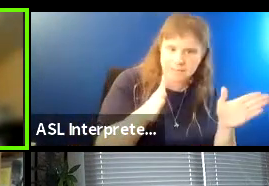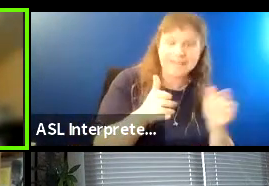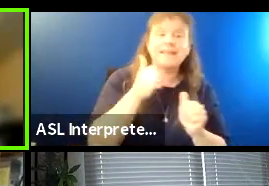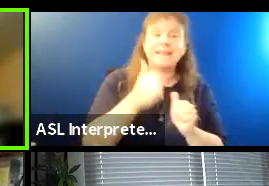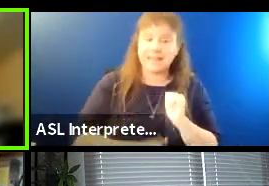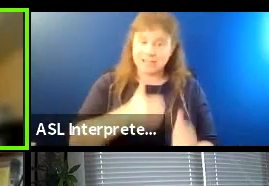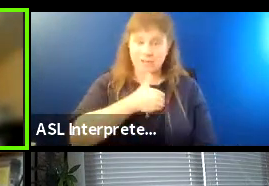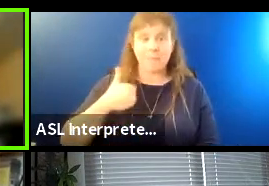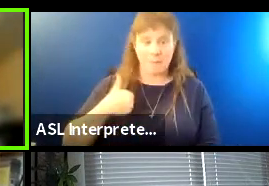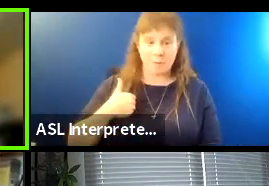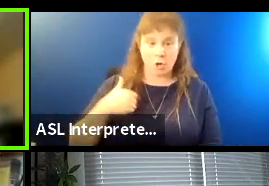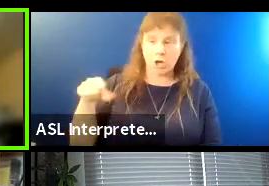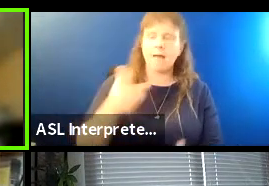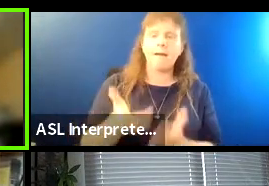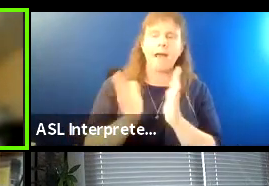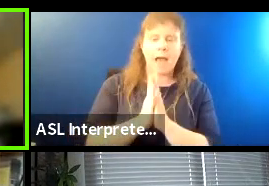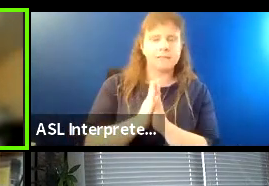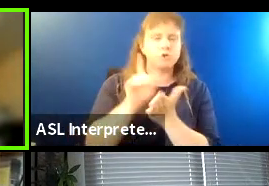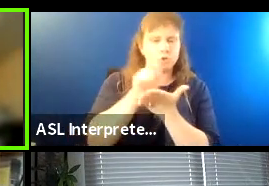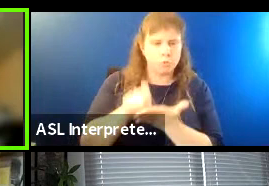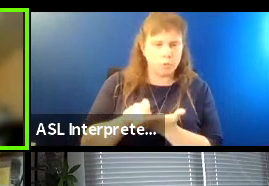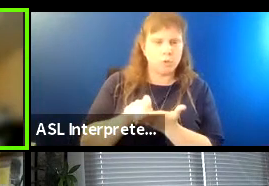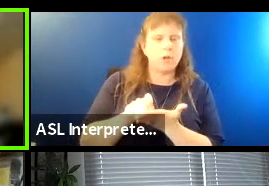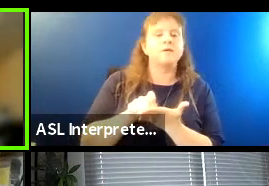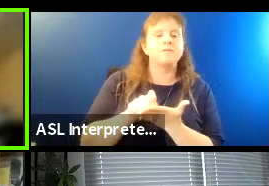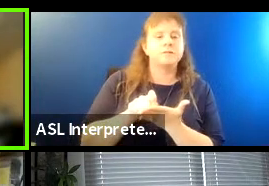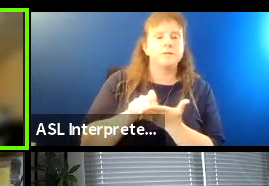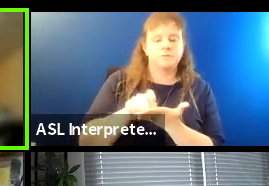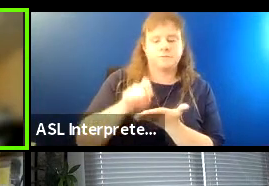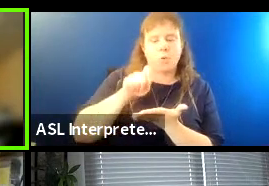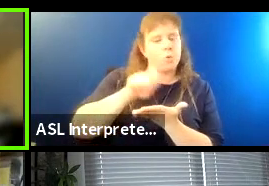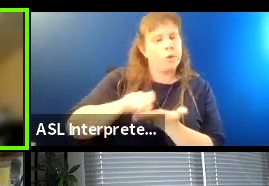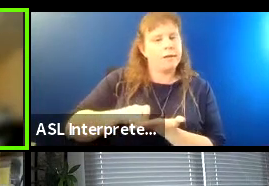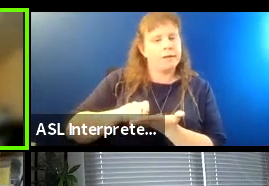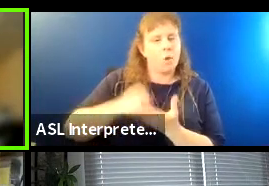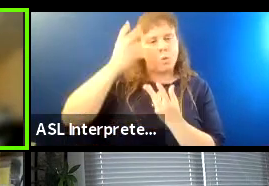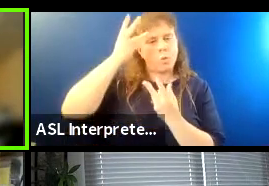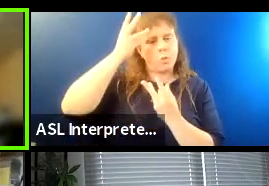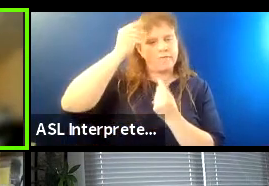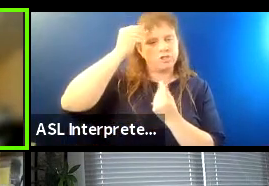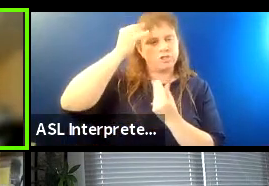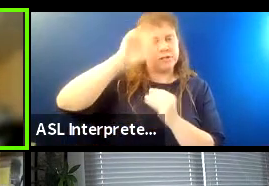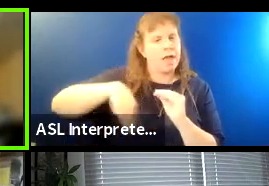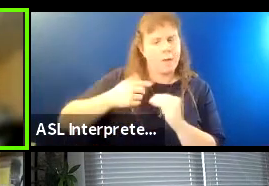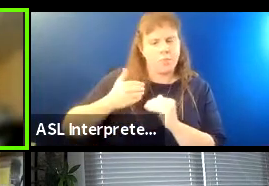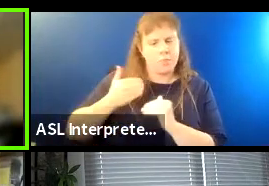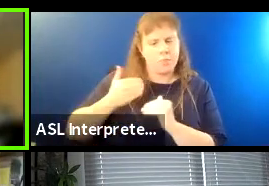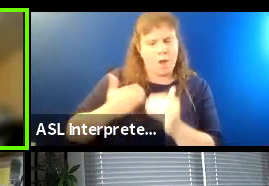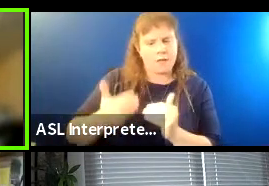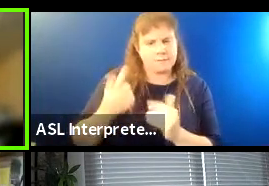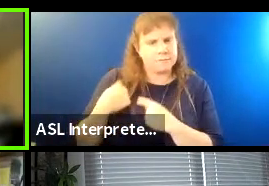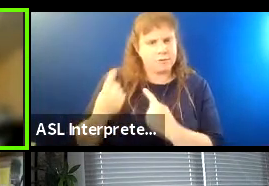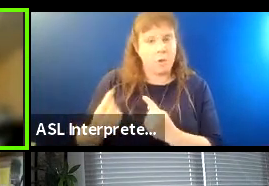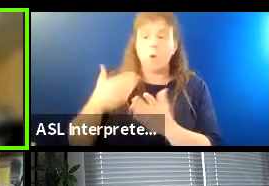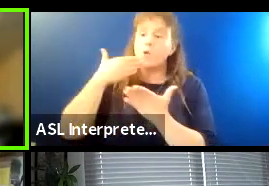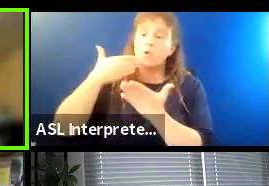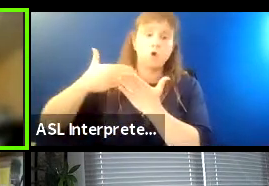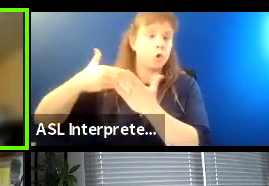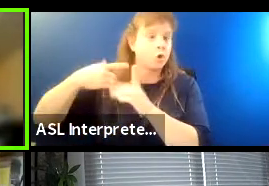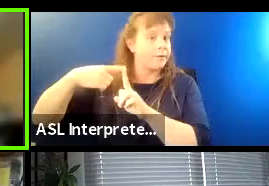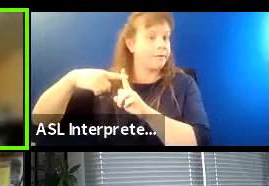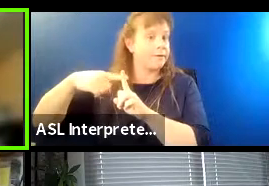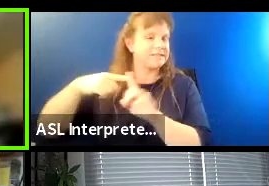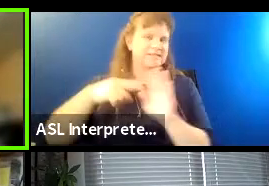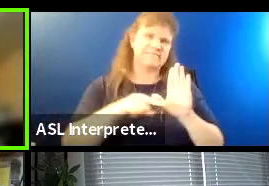was asked to prepare written reflections about the process that we've been through together, the good, the not so